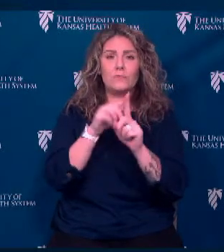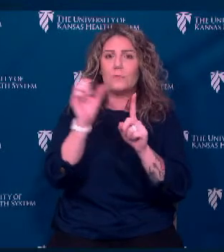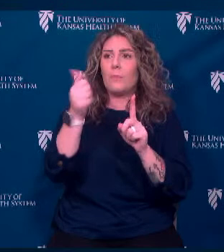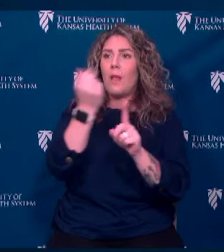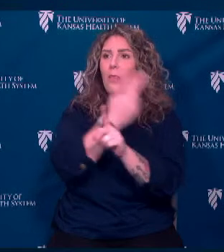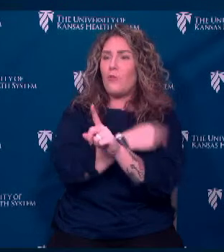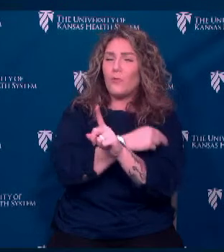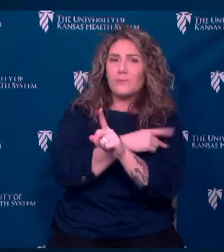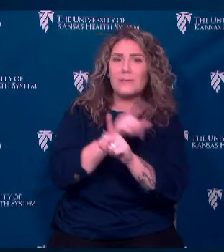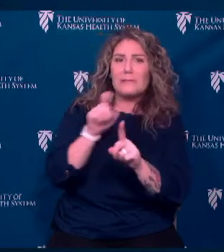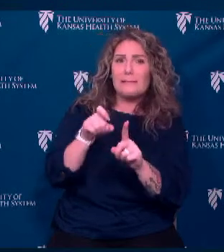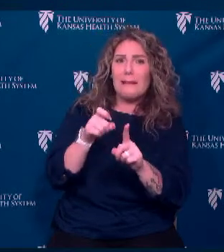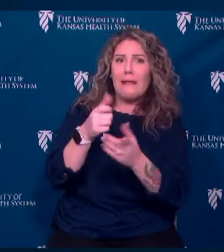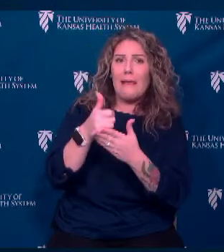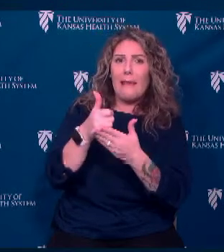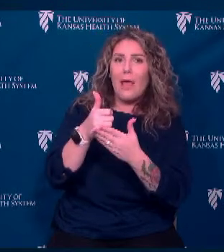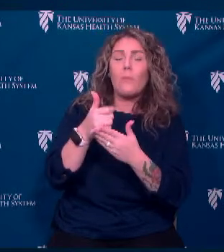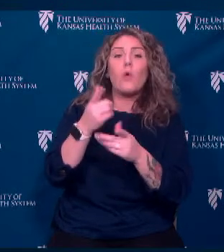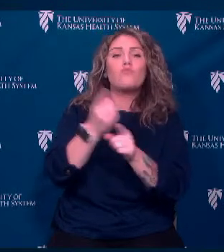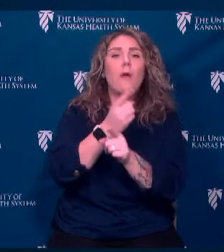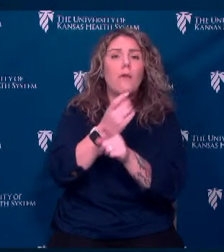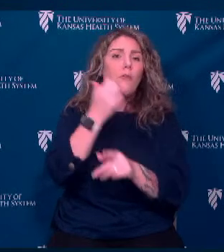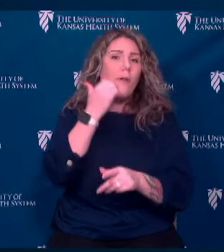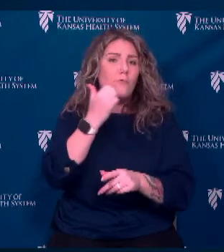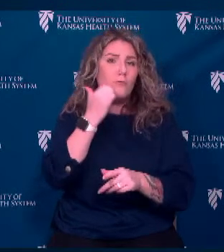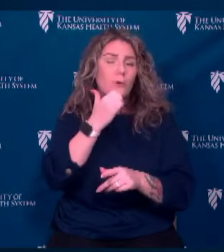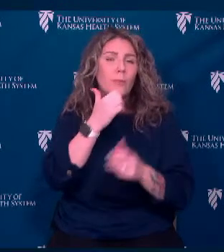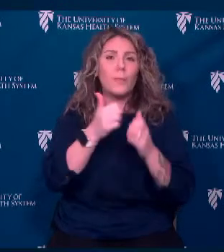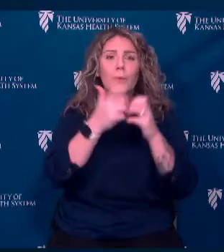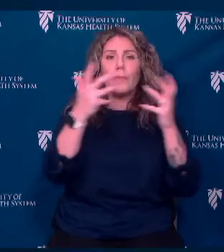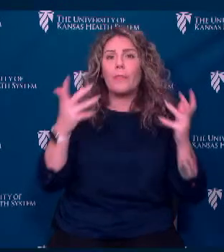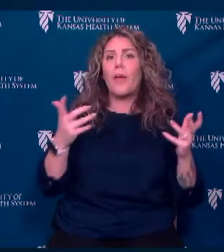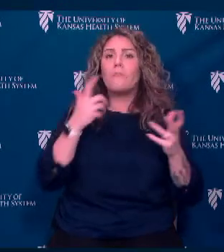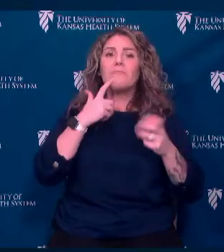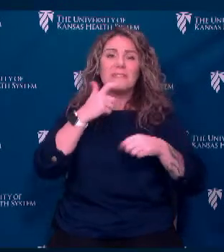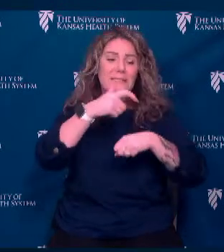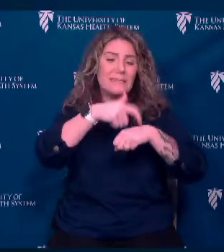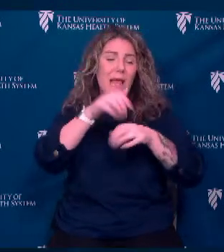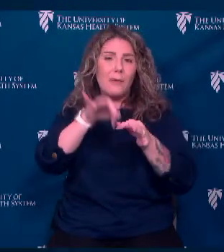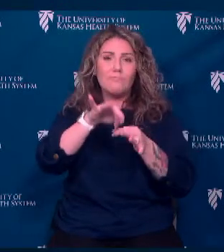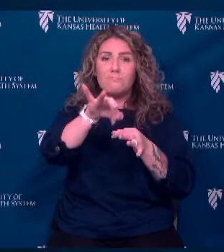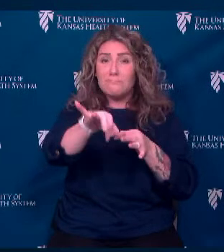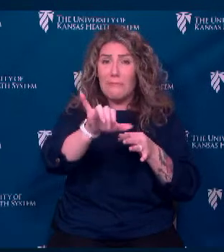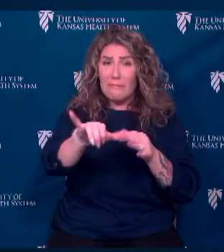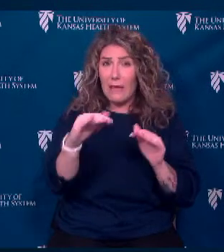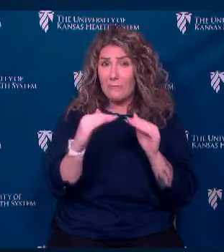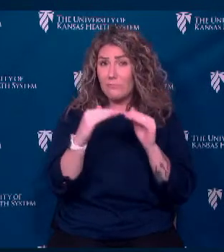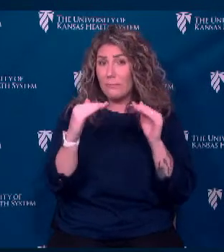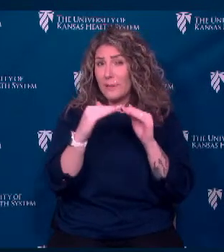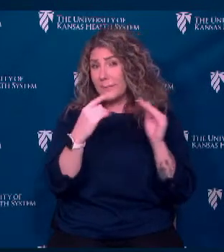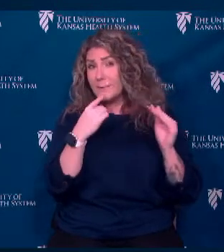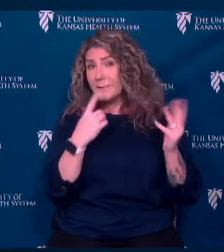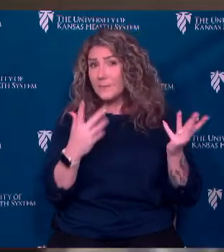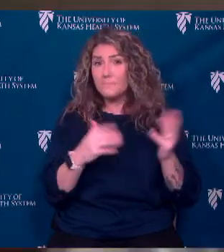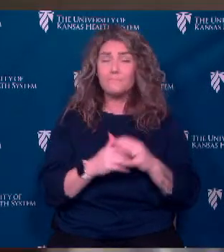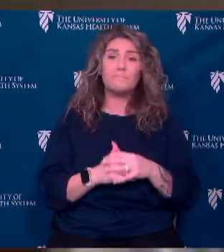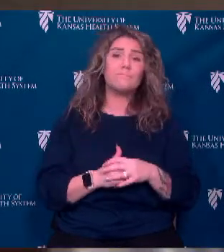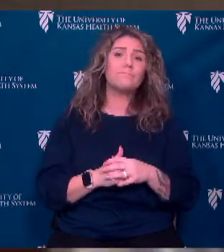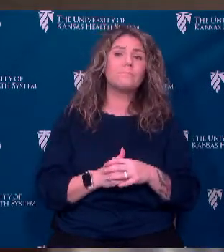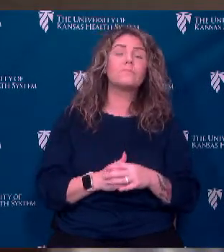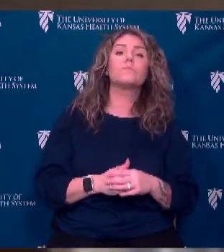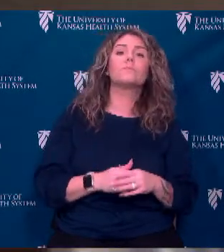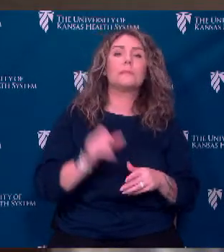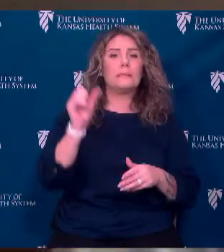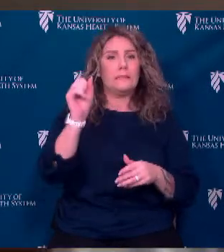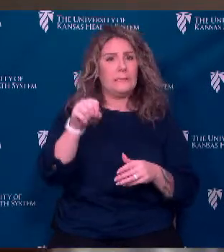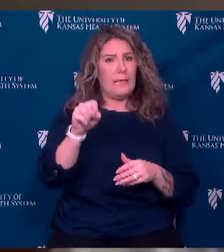who need our help on a regular, reliable basis without some sort of a time delay. Is that a fair statement, Dr. Watson? Yeah, while we're